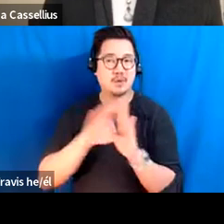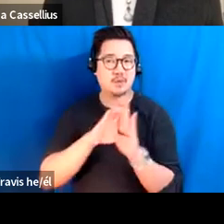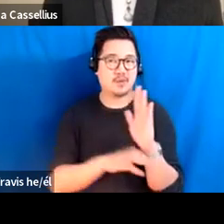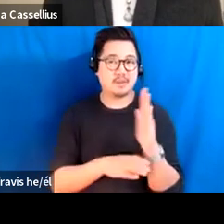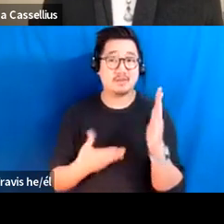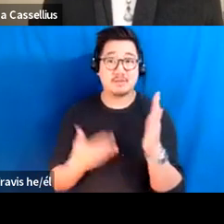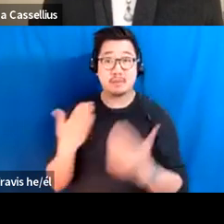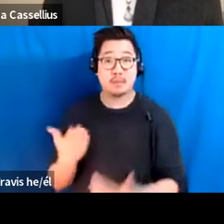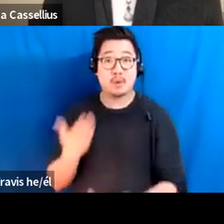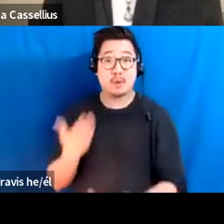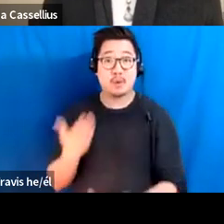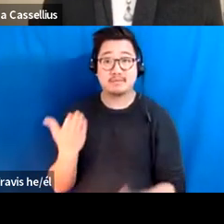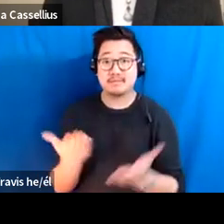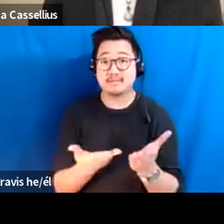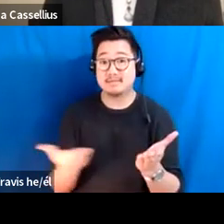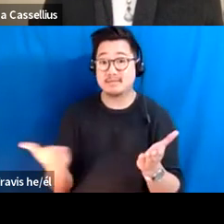motion